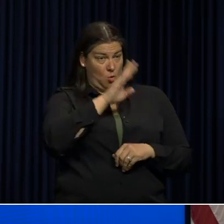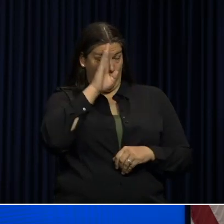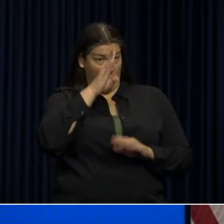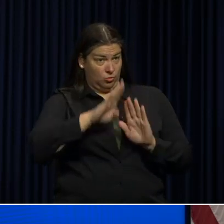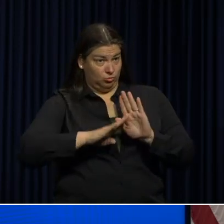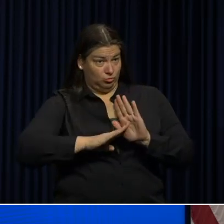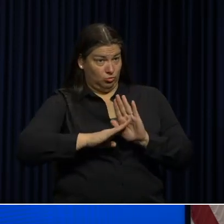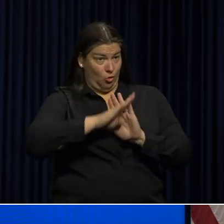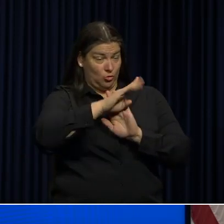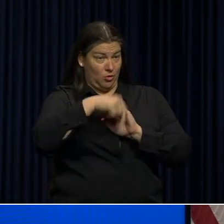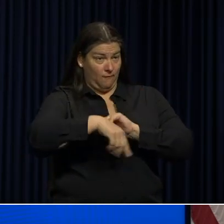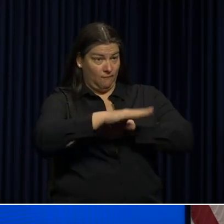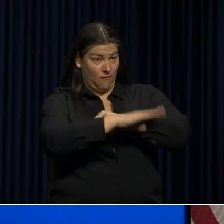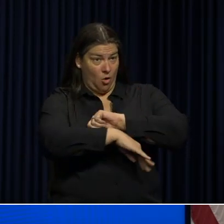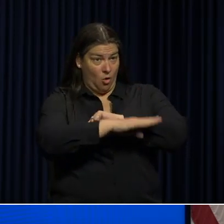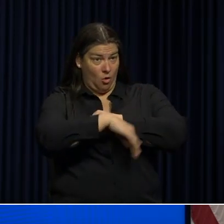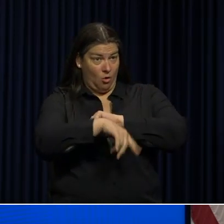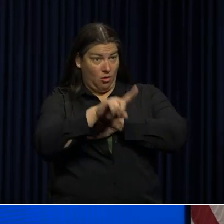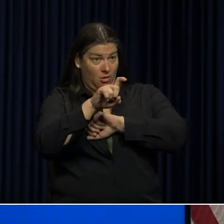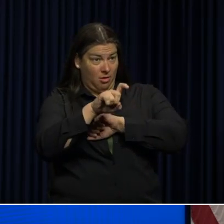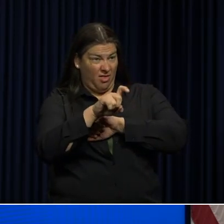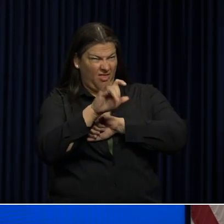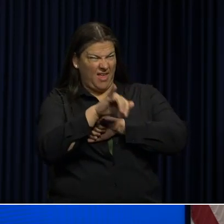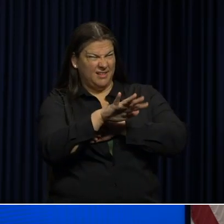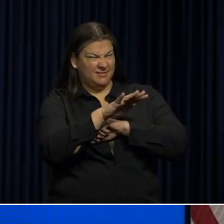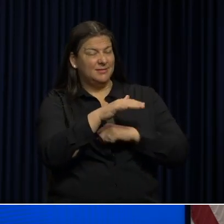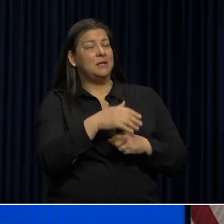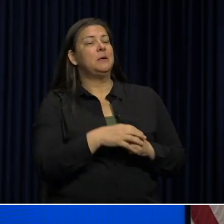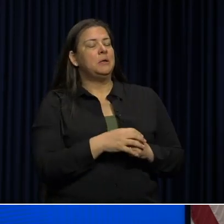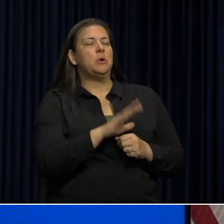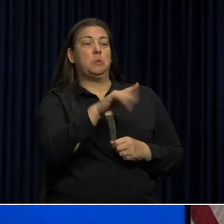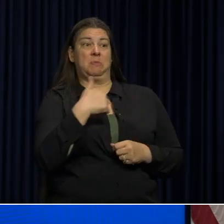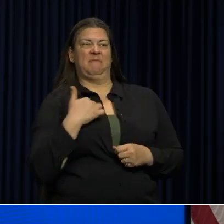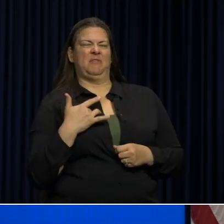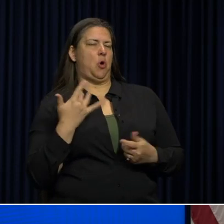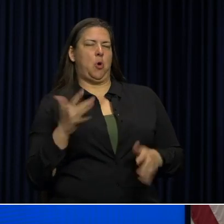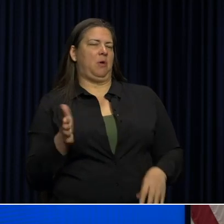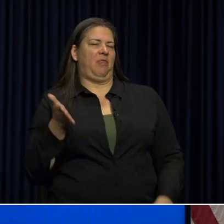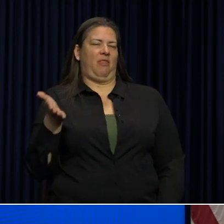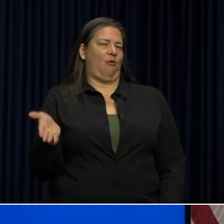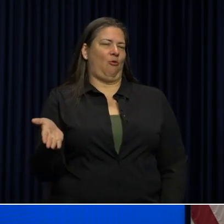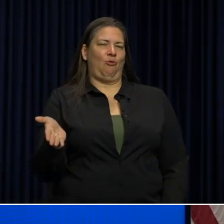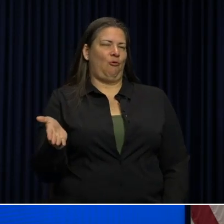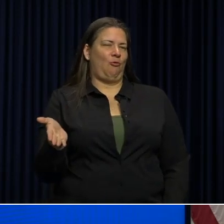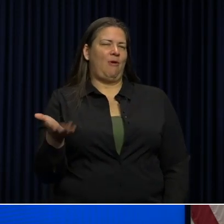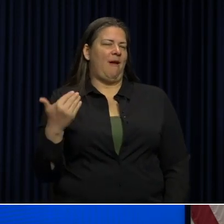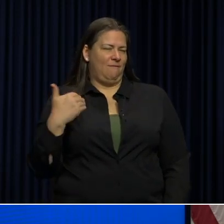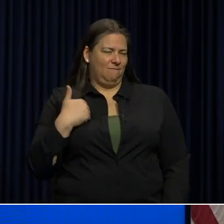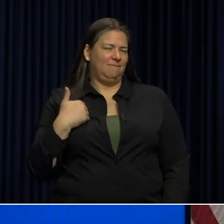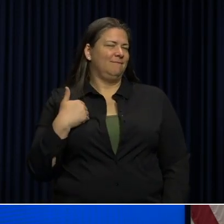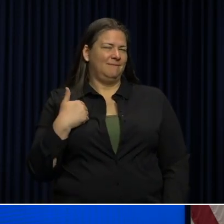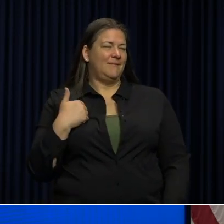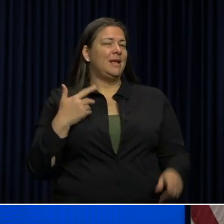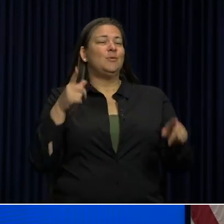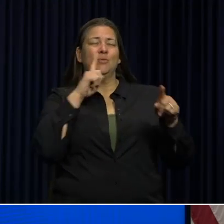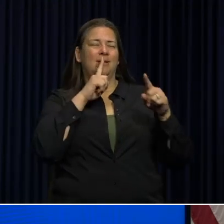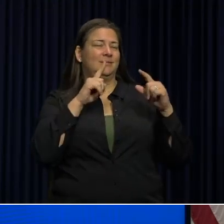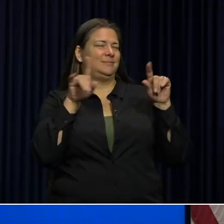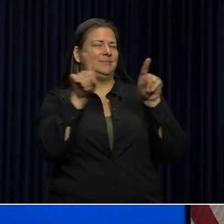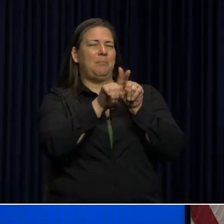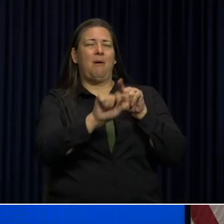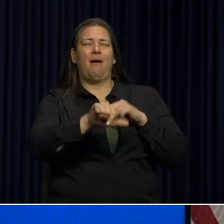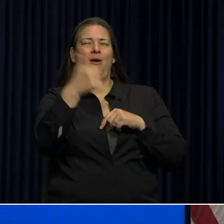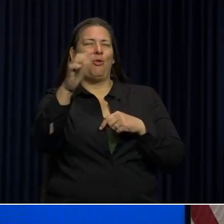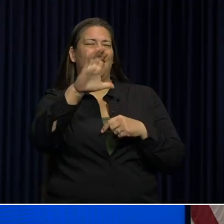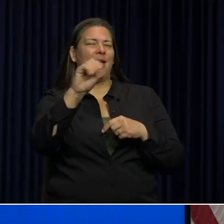in the fall or during another time? We think it's already there. And it's already there probably at a level it is in other places. It's just the way